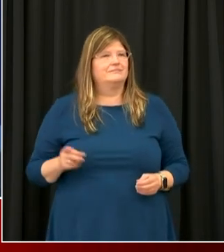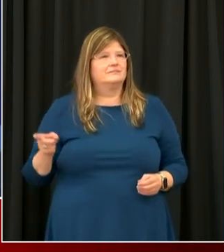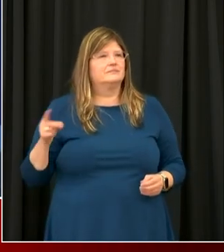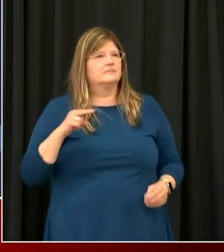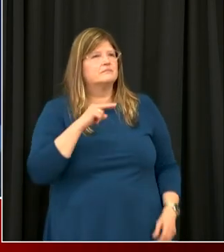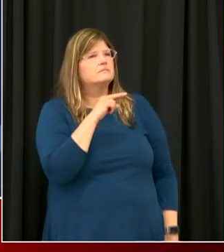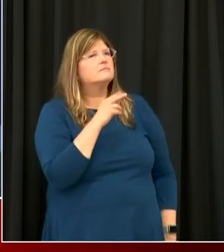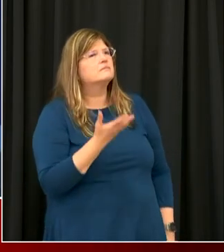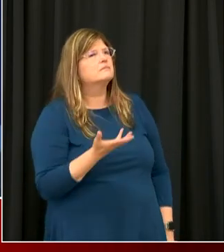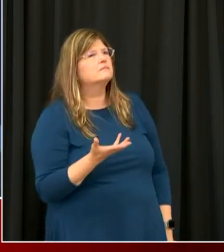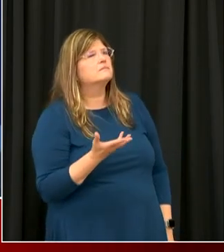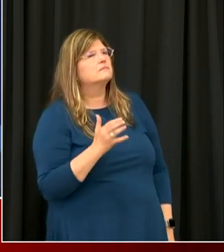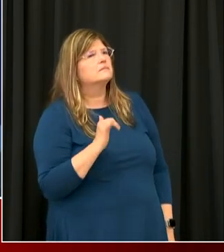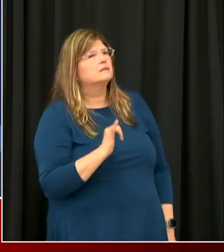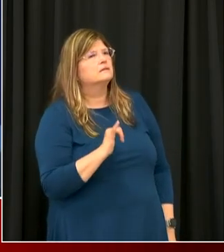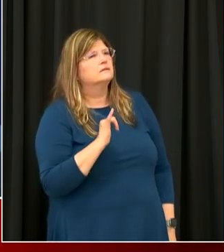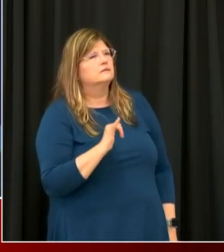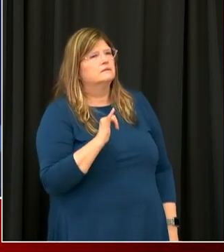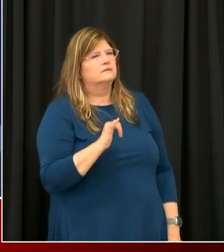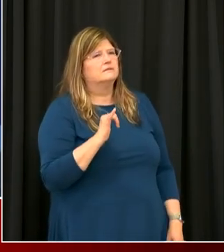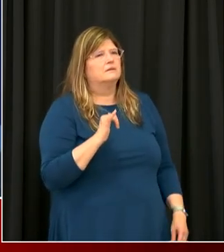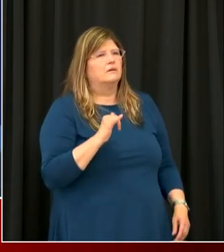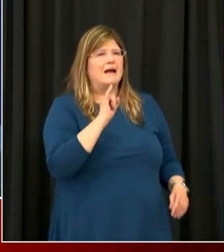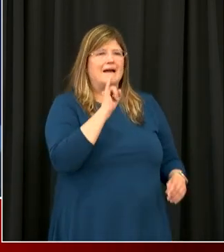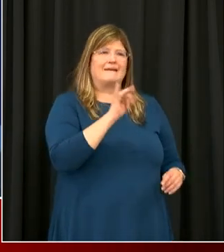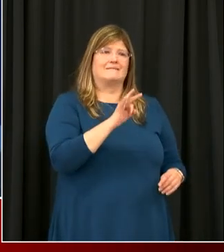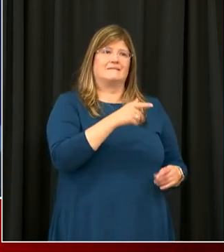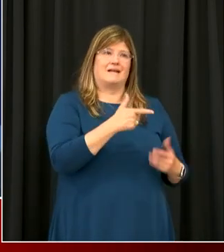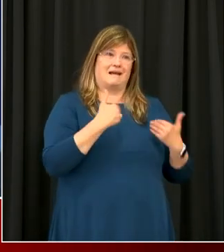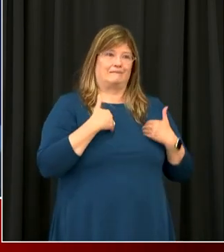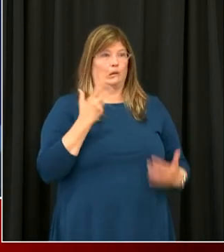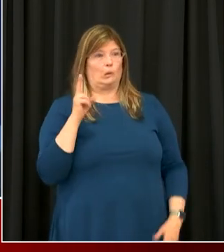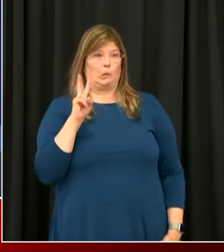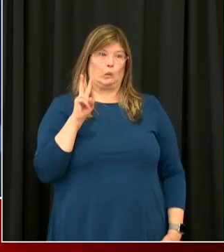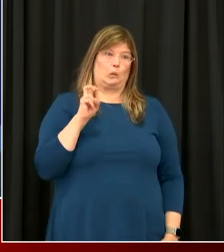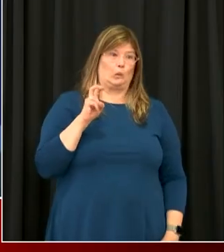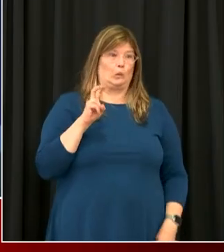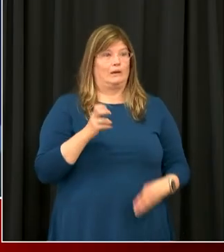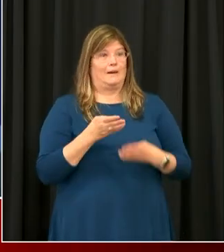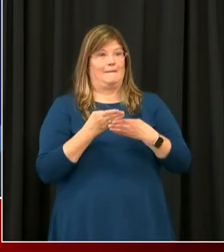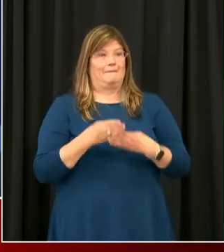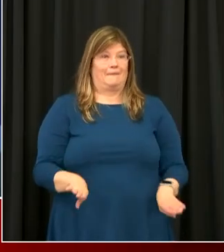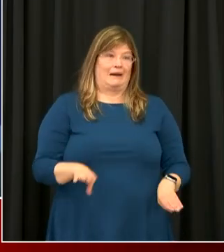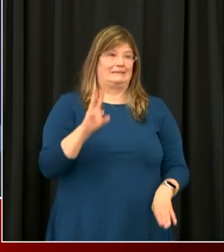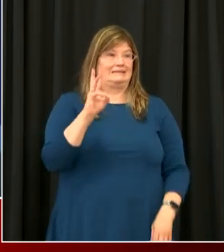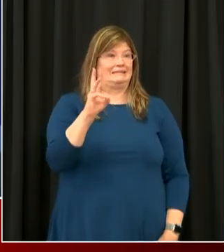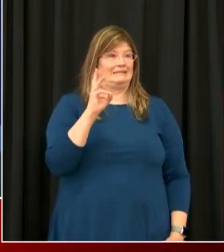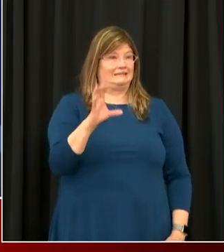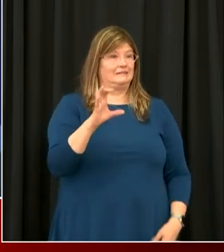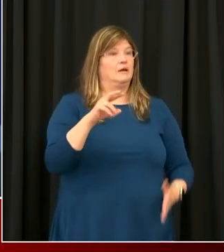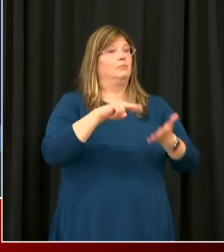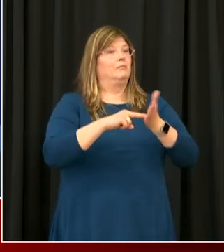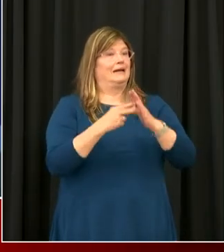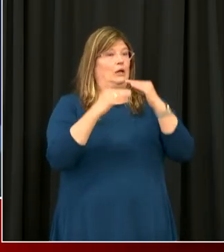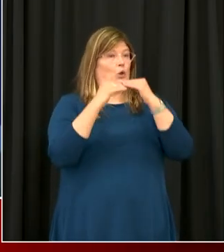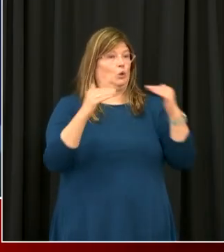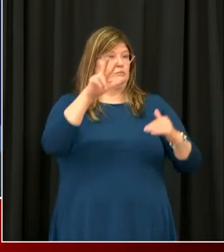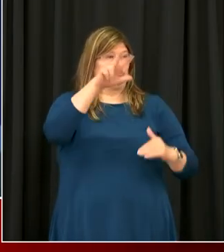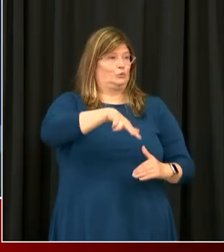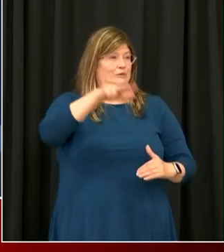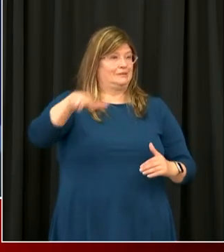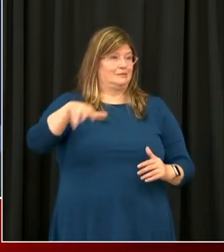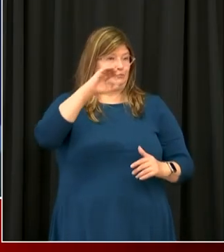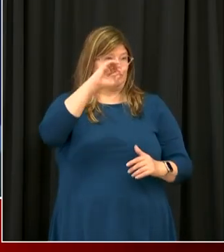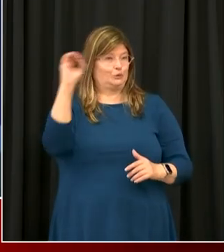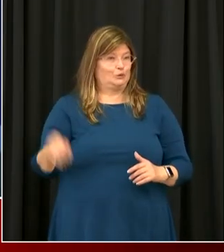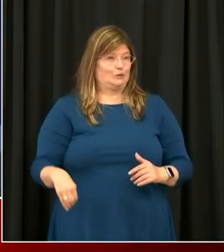So if you divide 200 by 600, the percentage is 33. If you divide 200 by 1,000, the